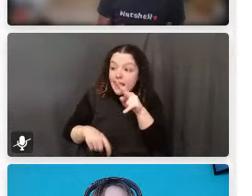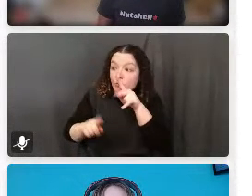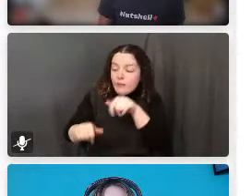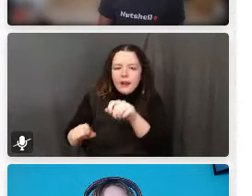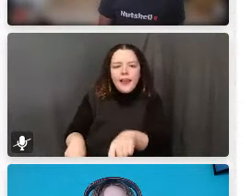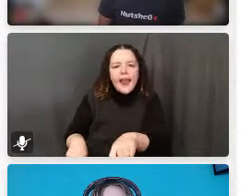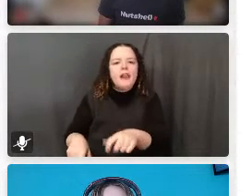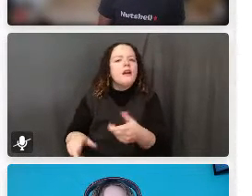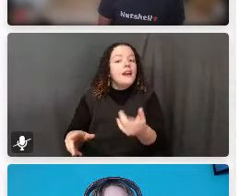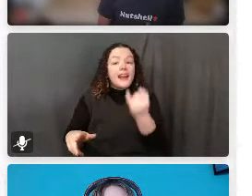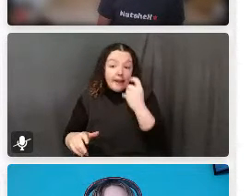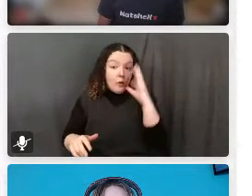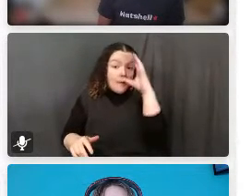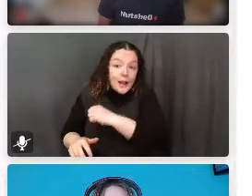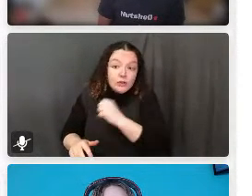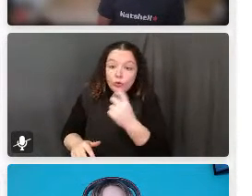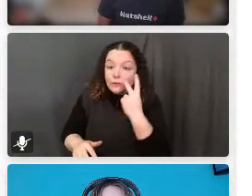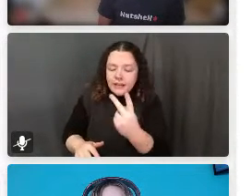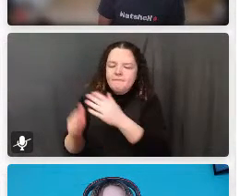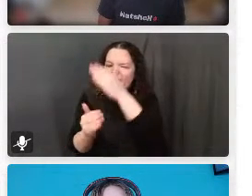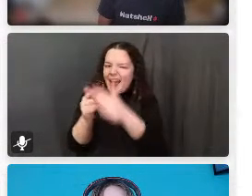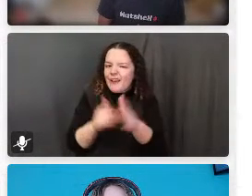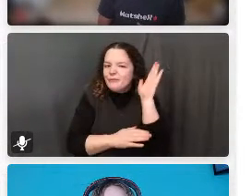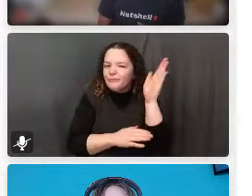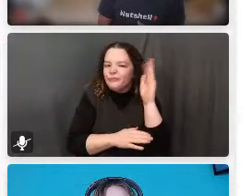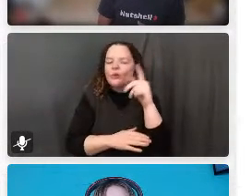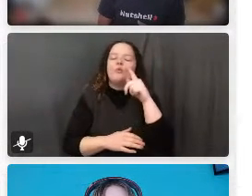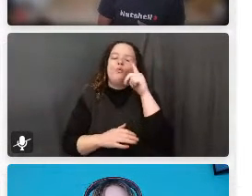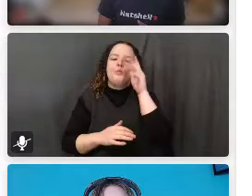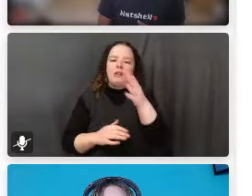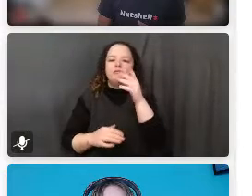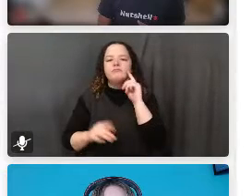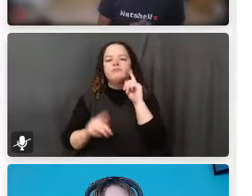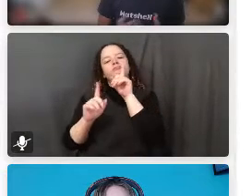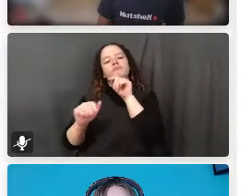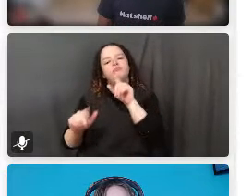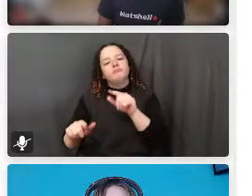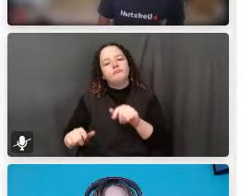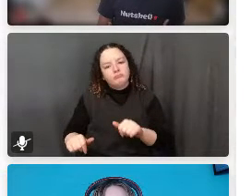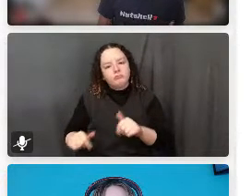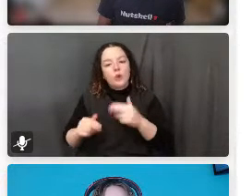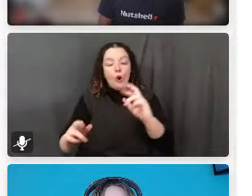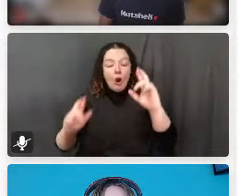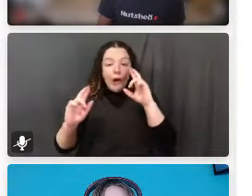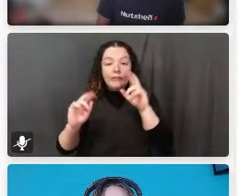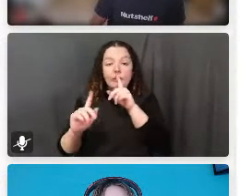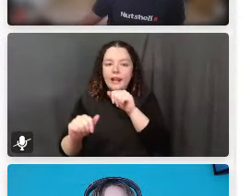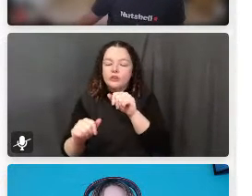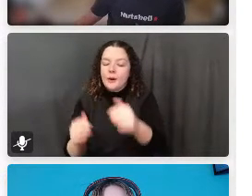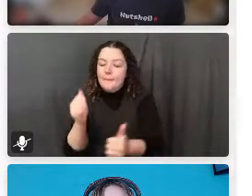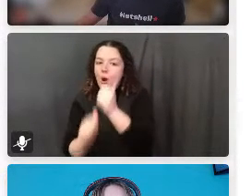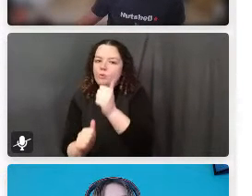or Q&A section at the very end of the presentation that we'll be able to go through and hopefully answer most, if not all, of